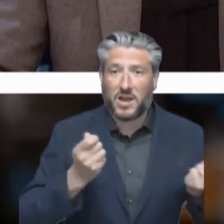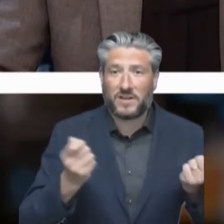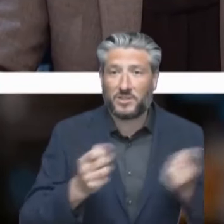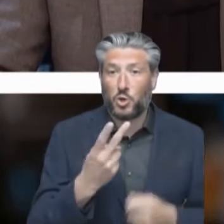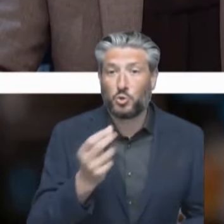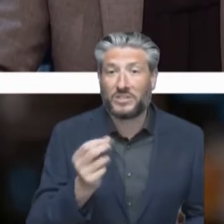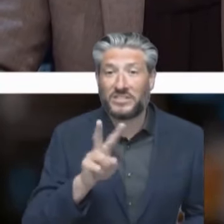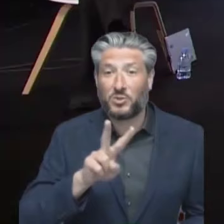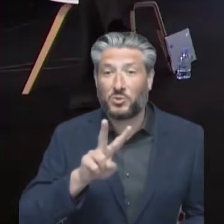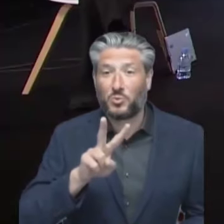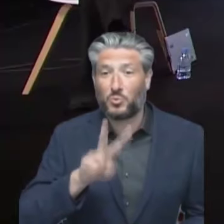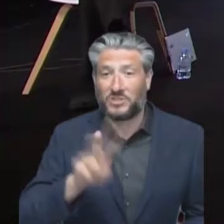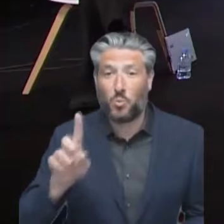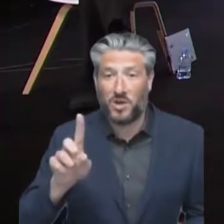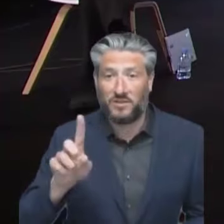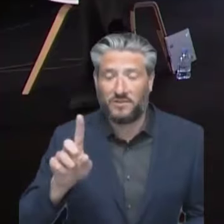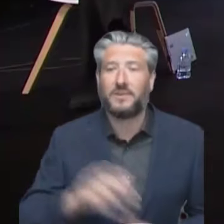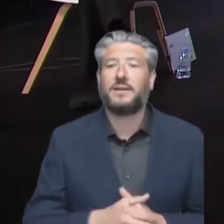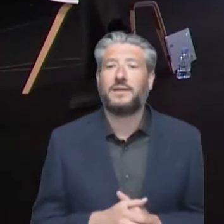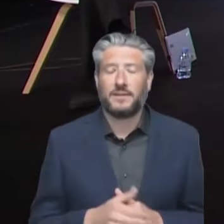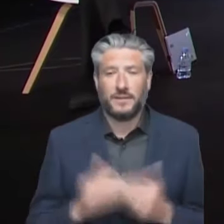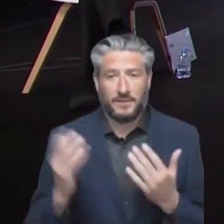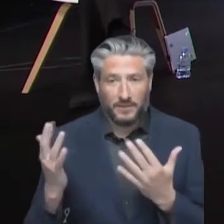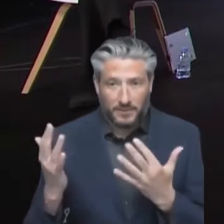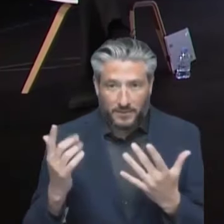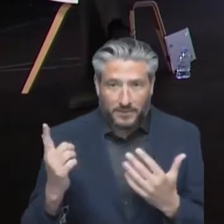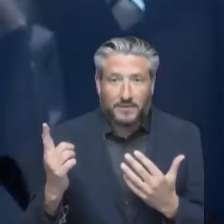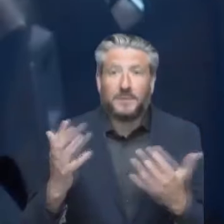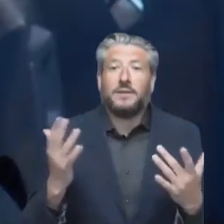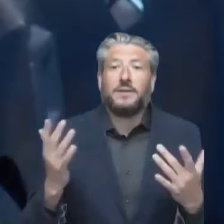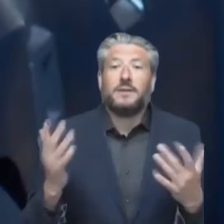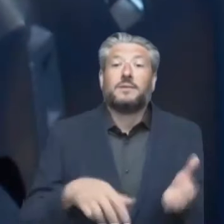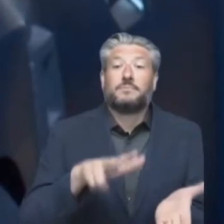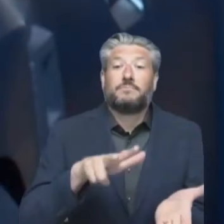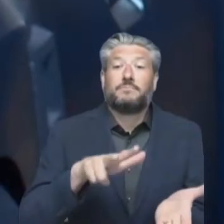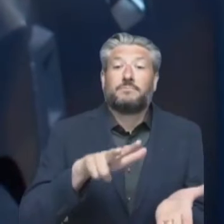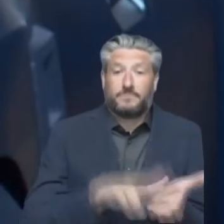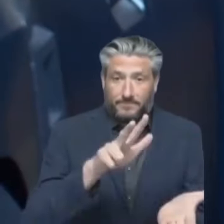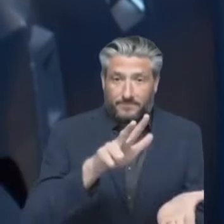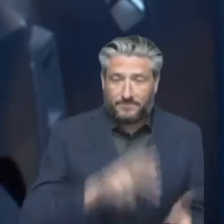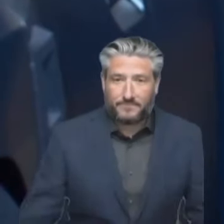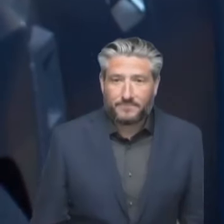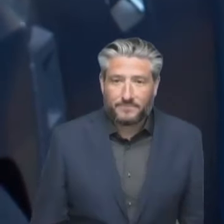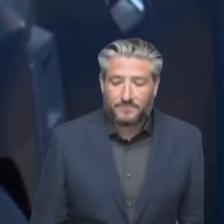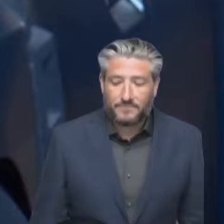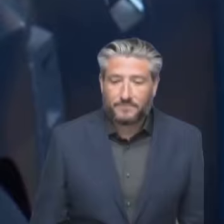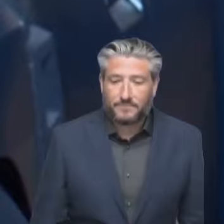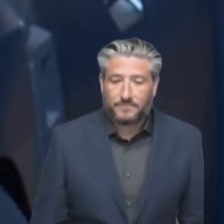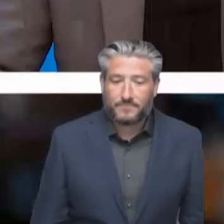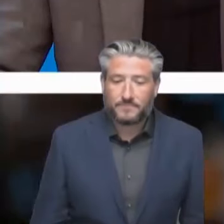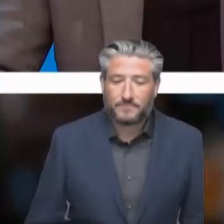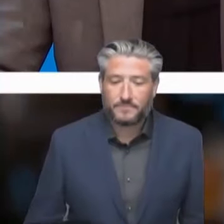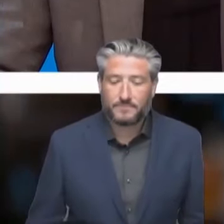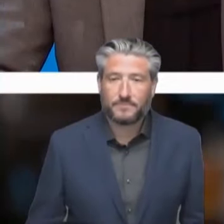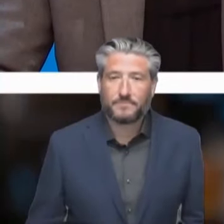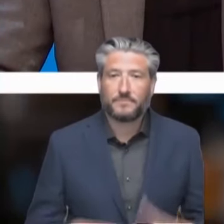received 91.69% of favorable votes. It is therefore adopted. The purpose of the 20th resolution